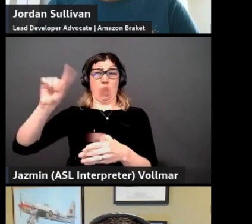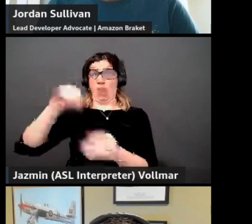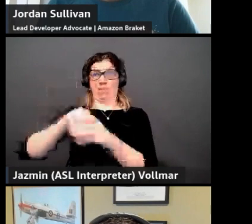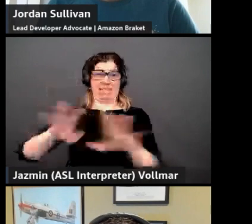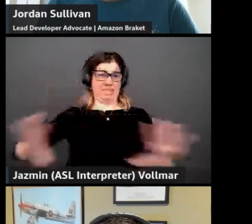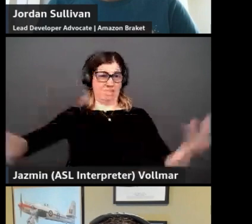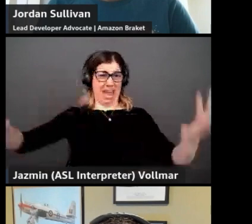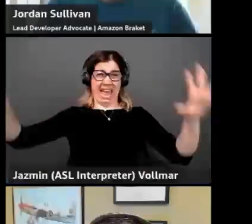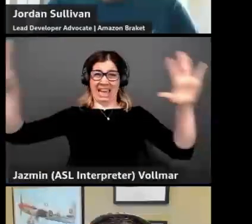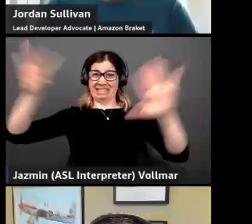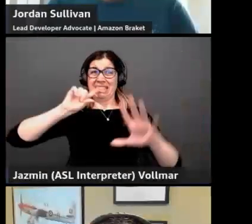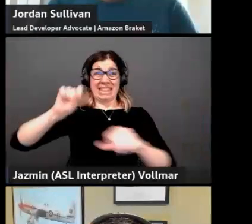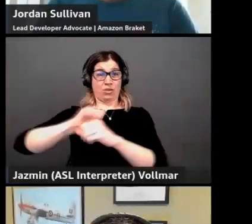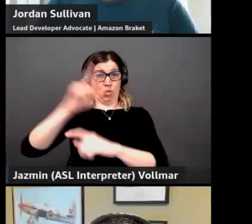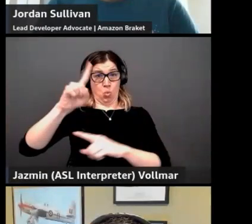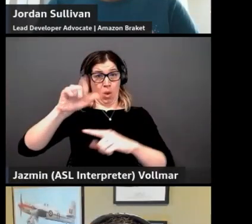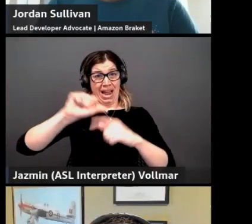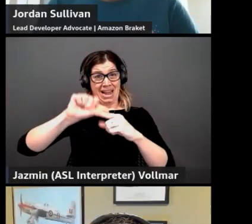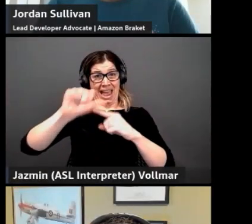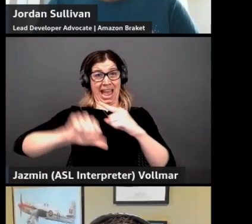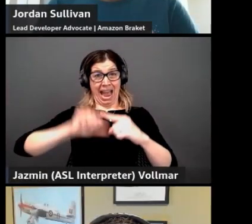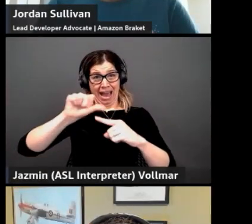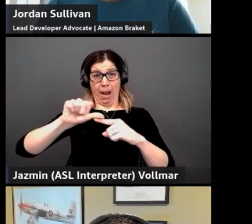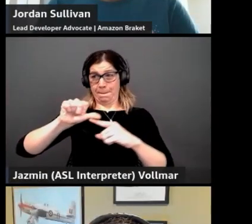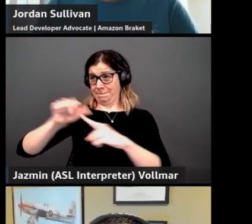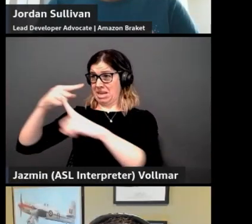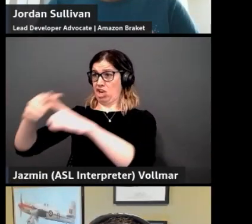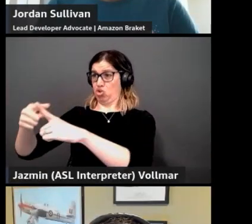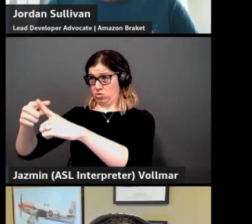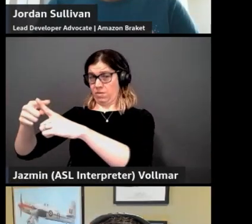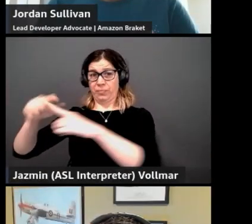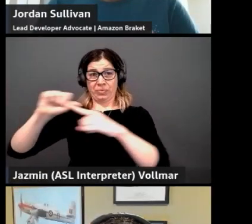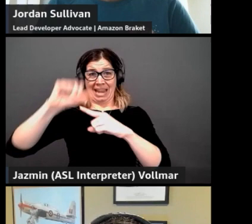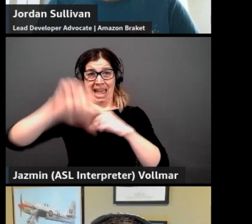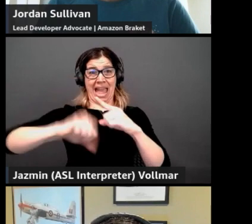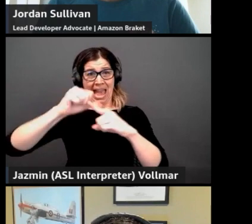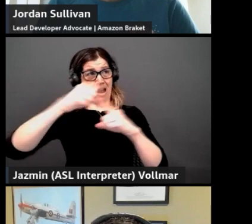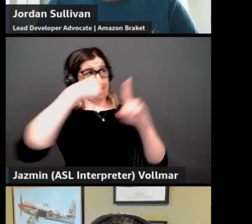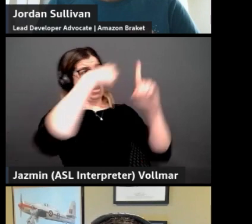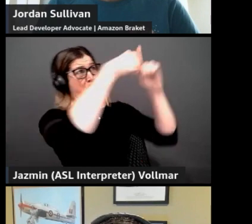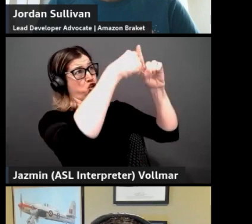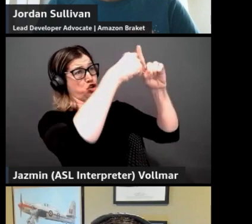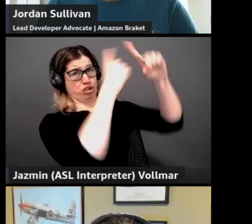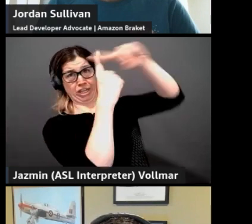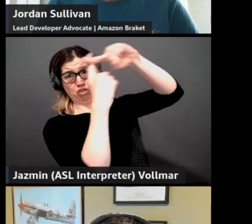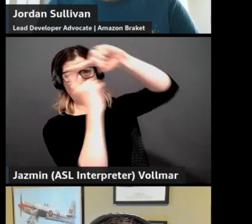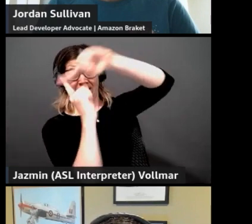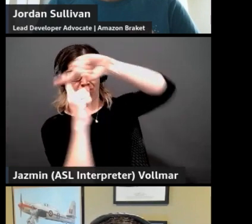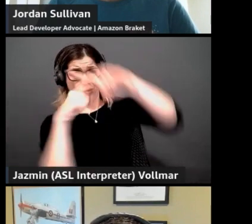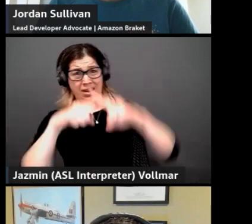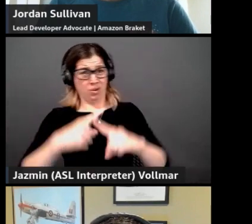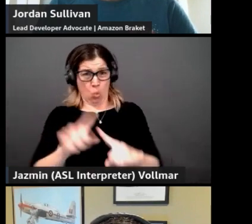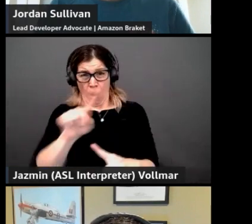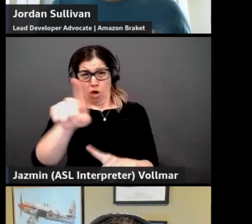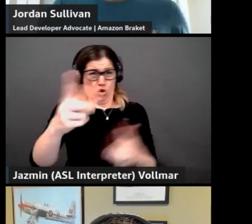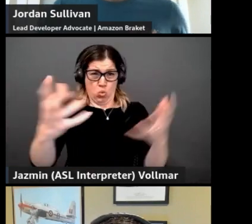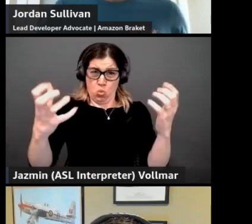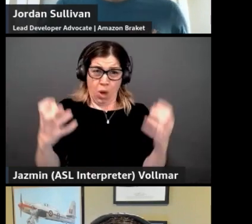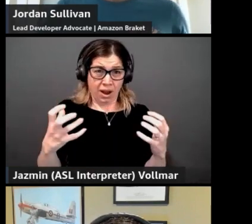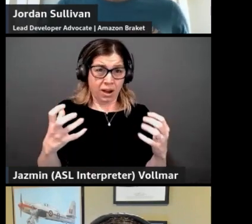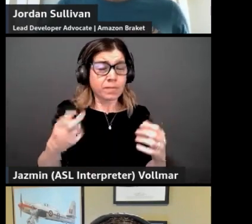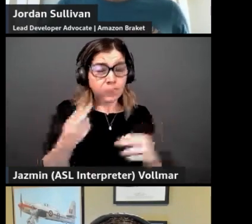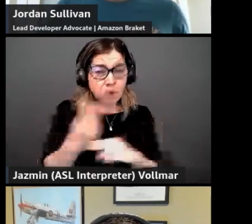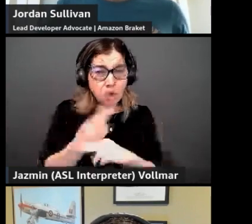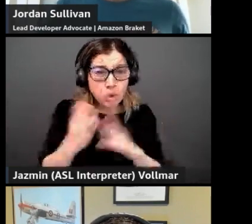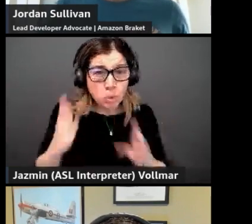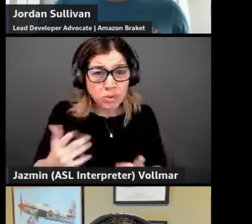an atom at one position, another atom at another position, precisely where you want them to be. And as a user, I can just define, I